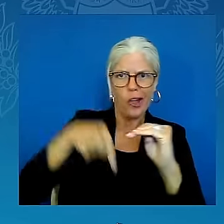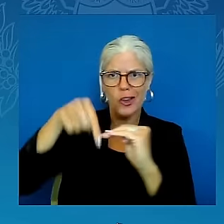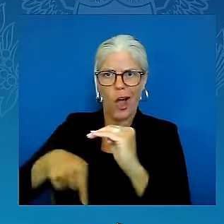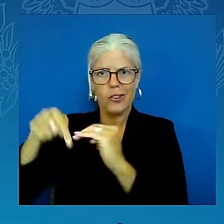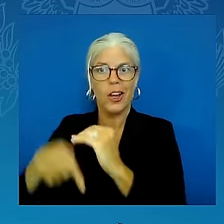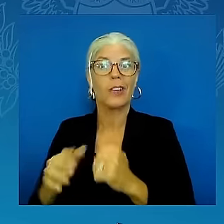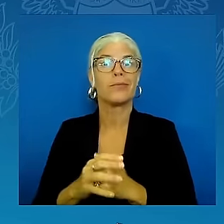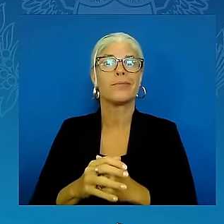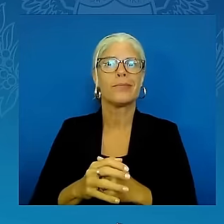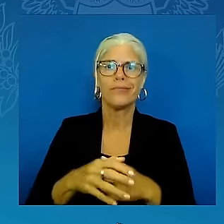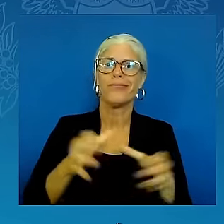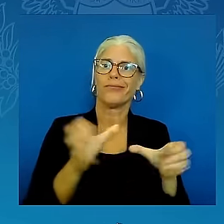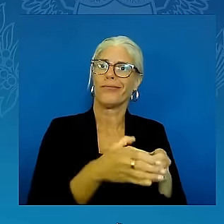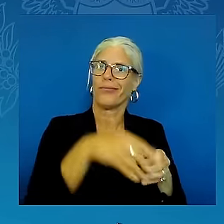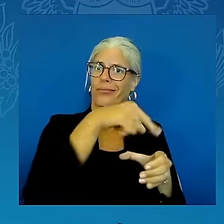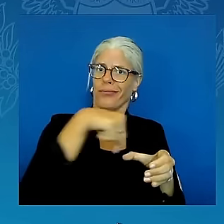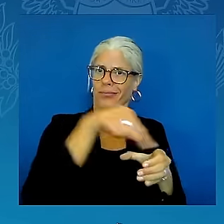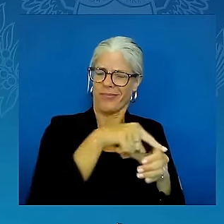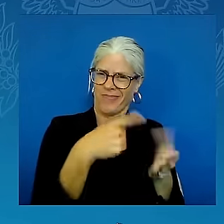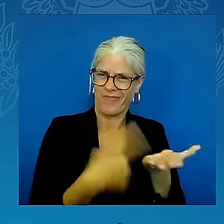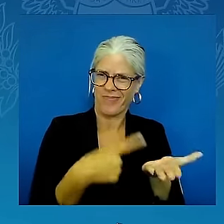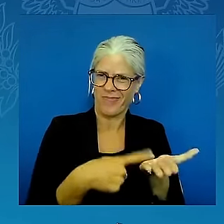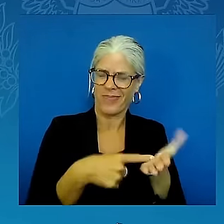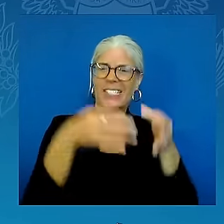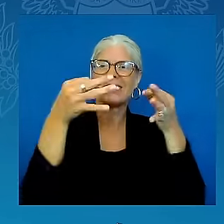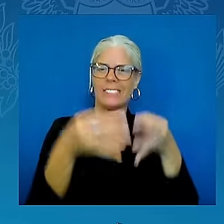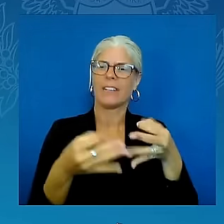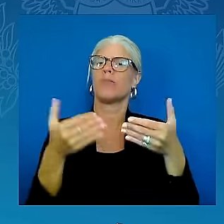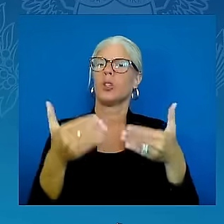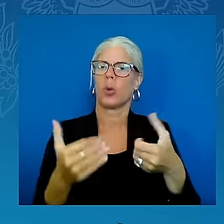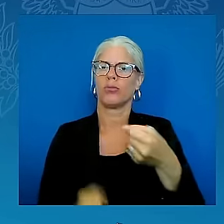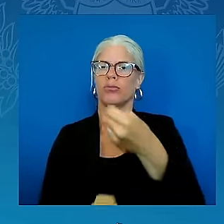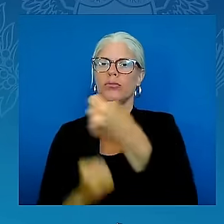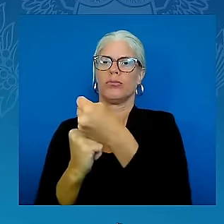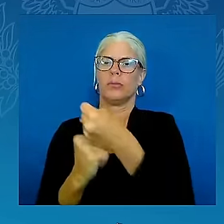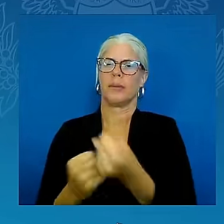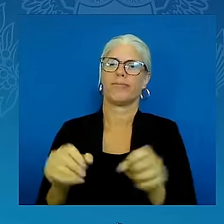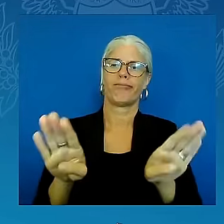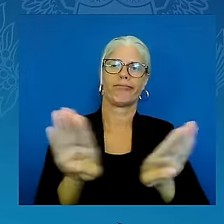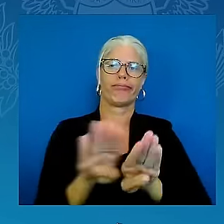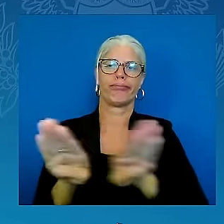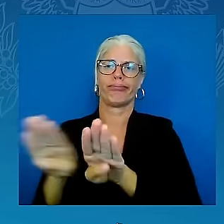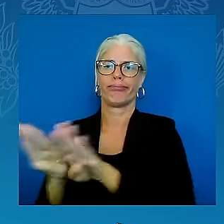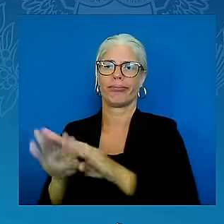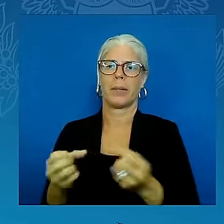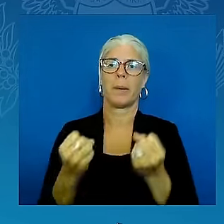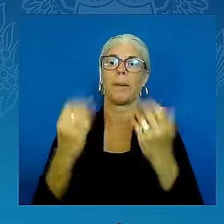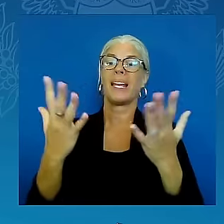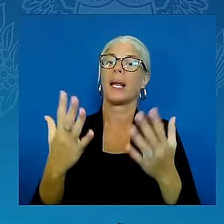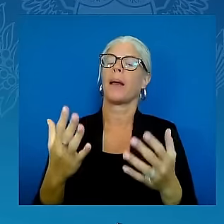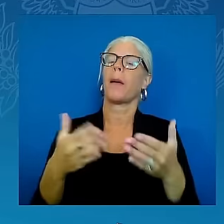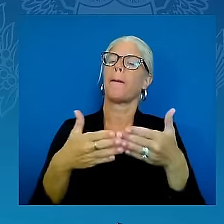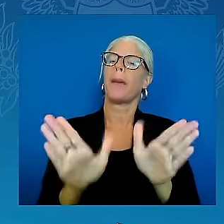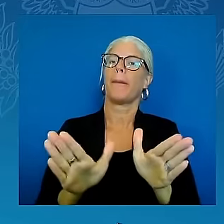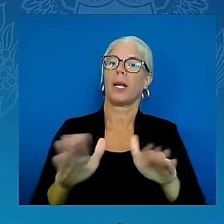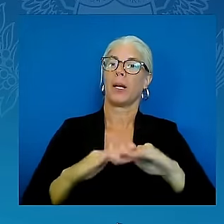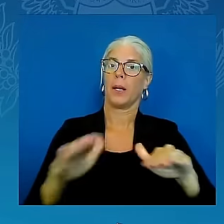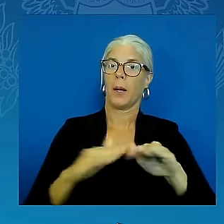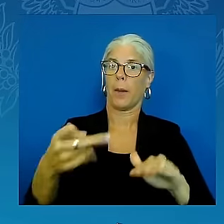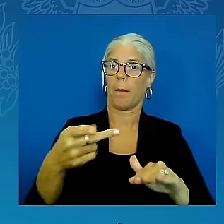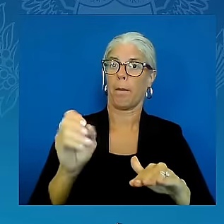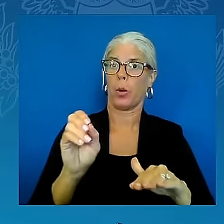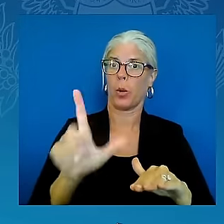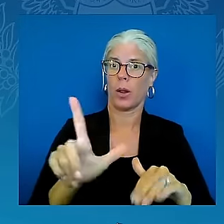an historic heat wave. Well, Sheila Jackson Lee wasn't having that. And so she